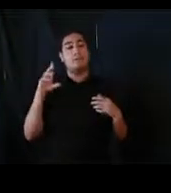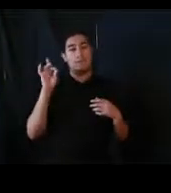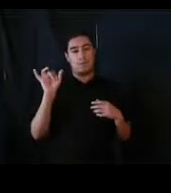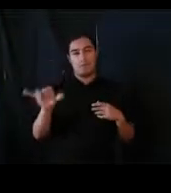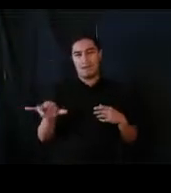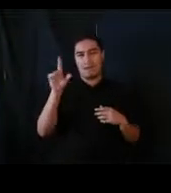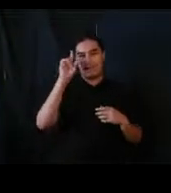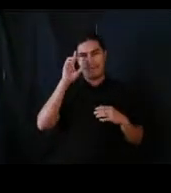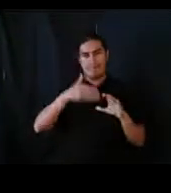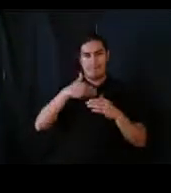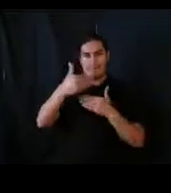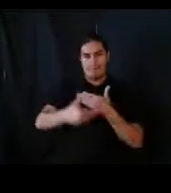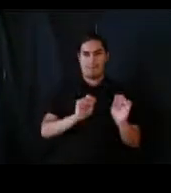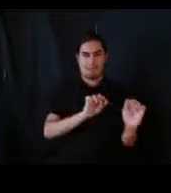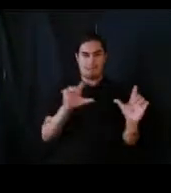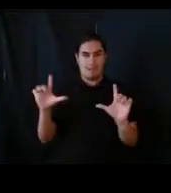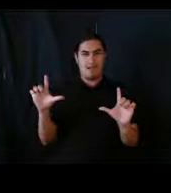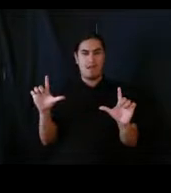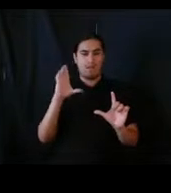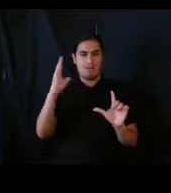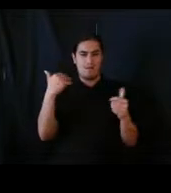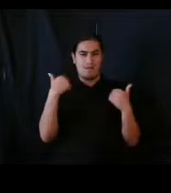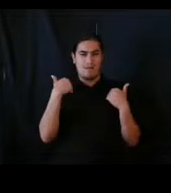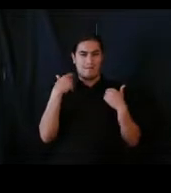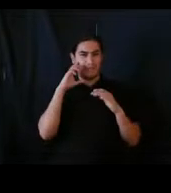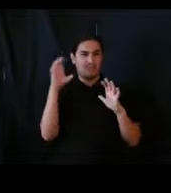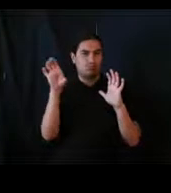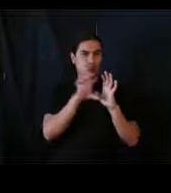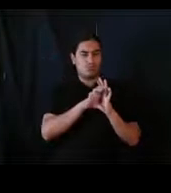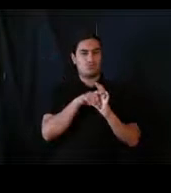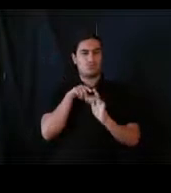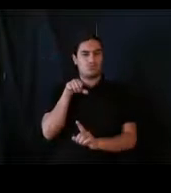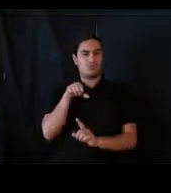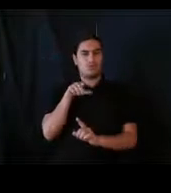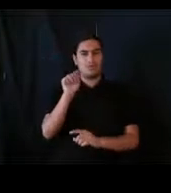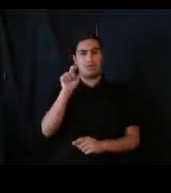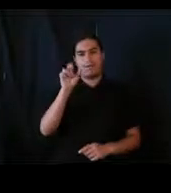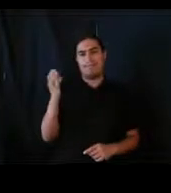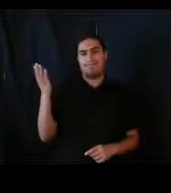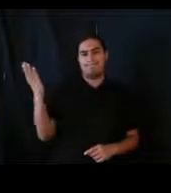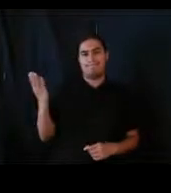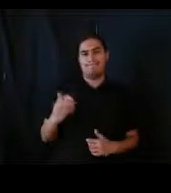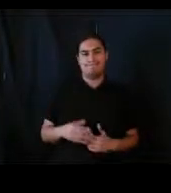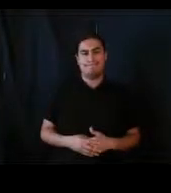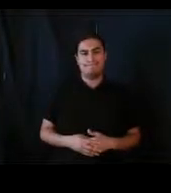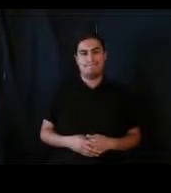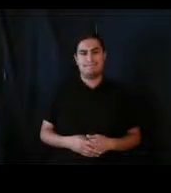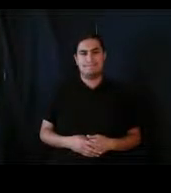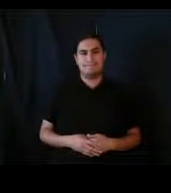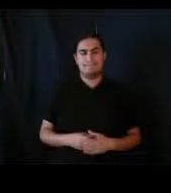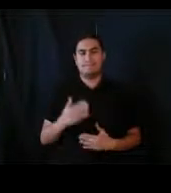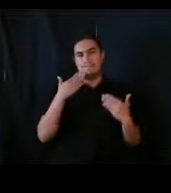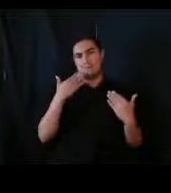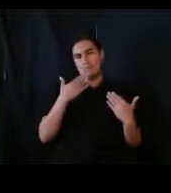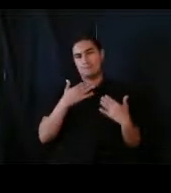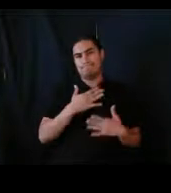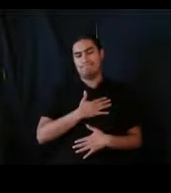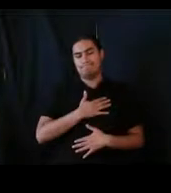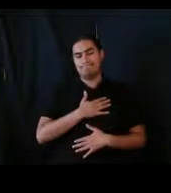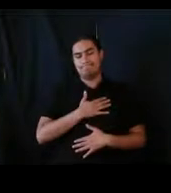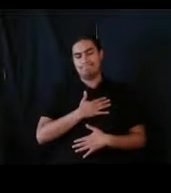next slide will have a a picture of uh ali there we go thank you